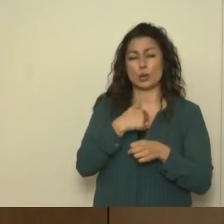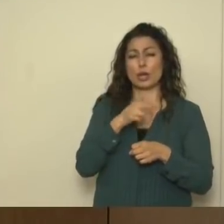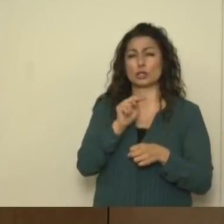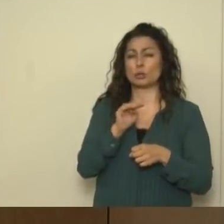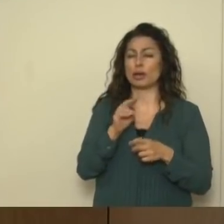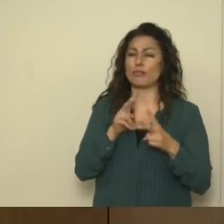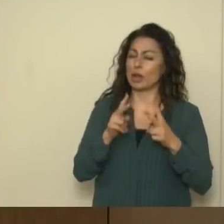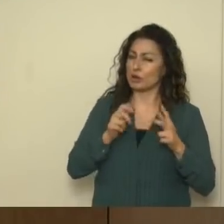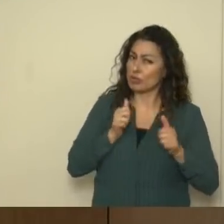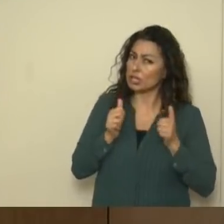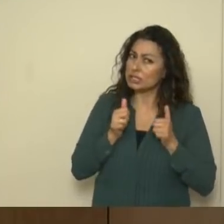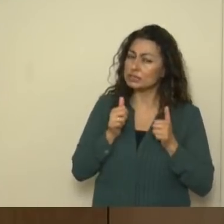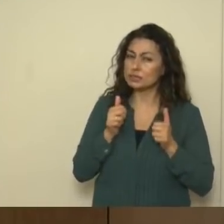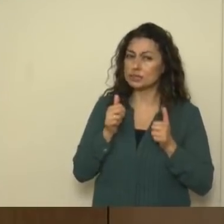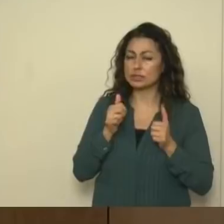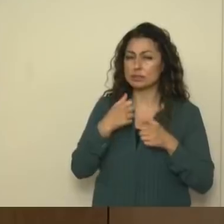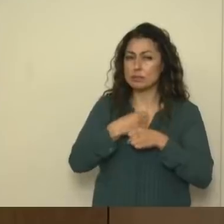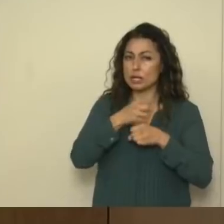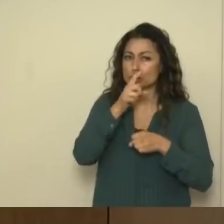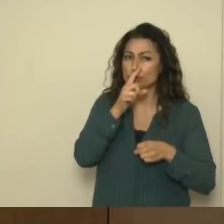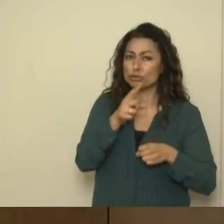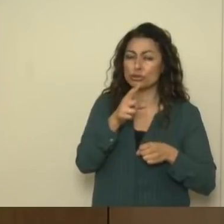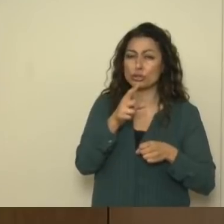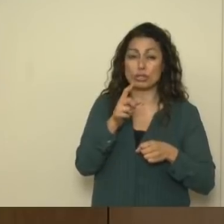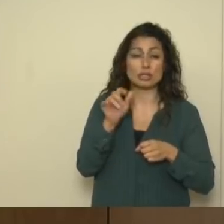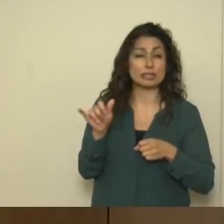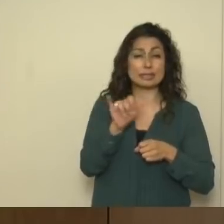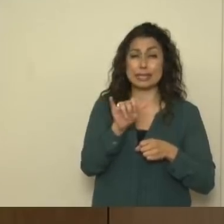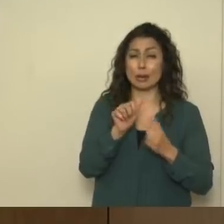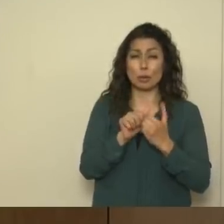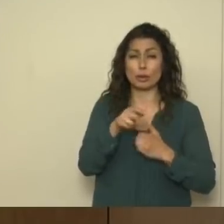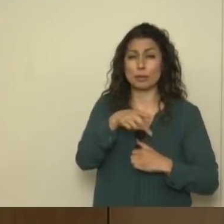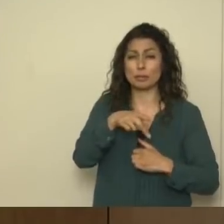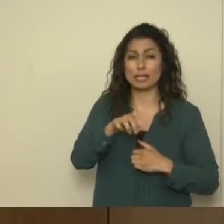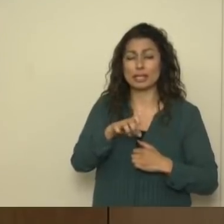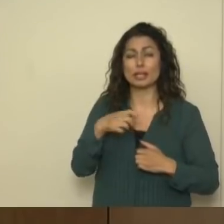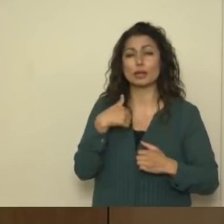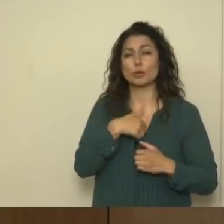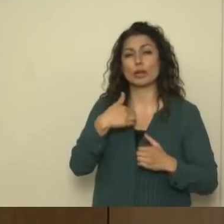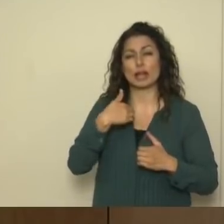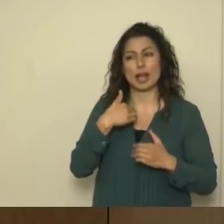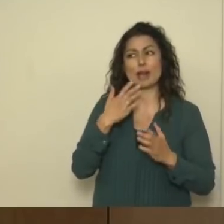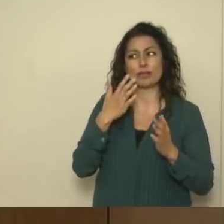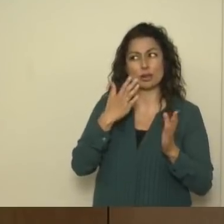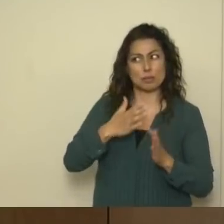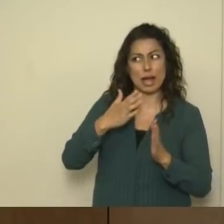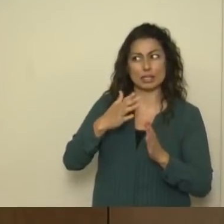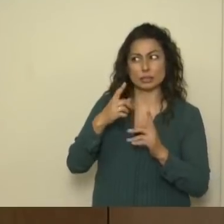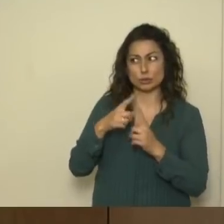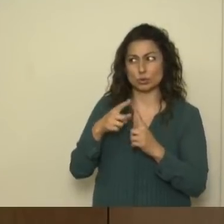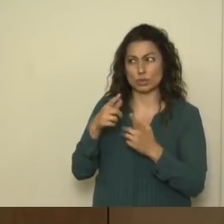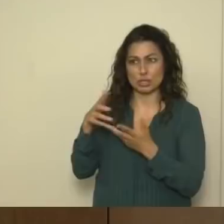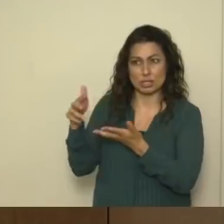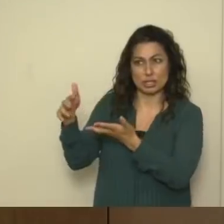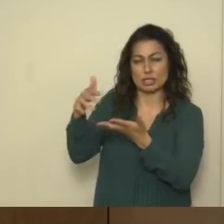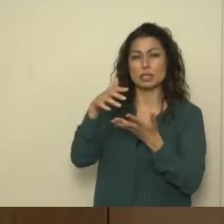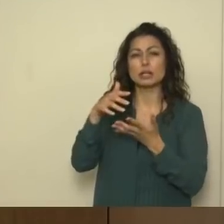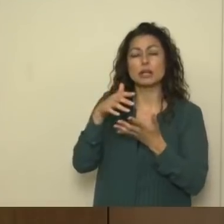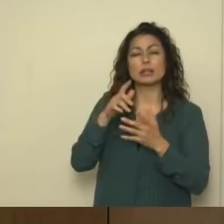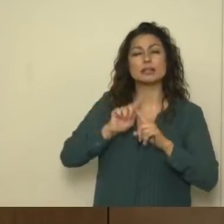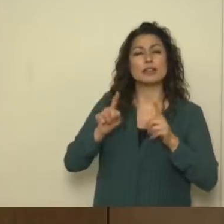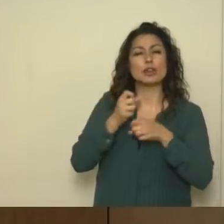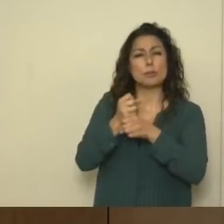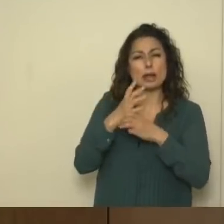very aggressive about making sure, like we were with PPE, that we've got arrangements for the different manufacturers